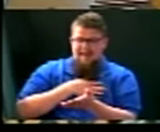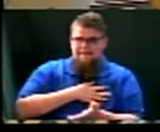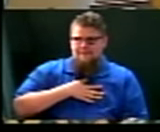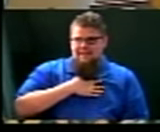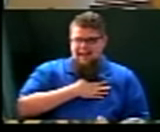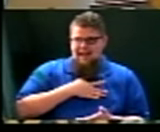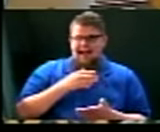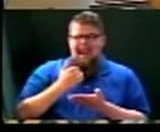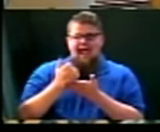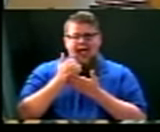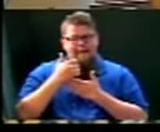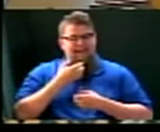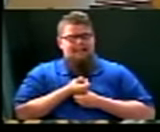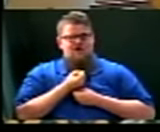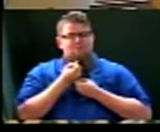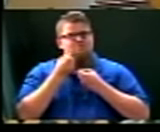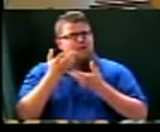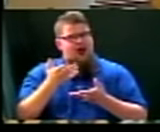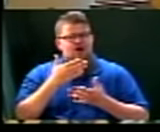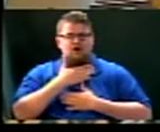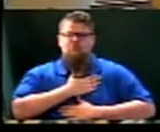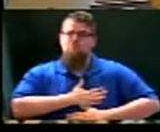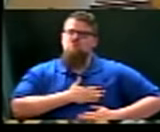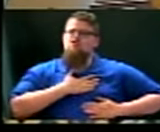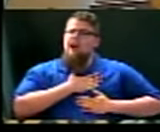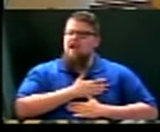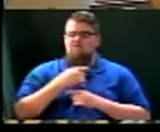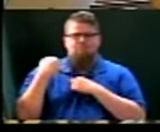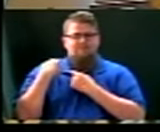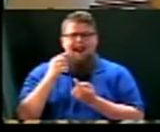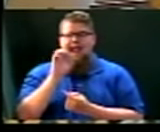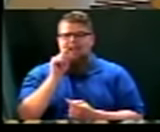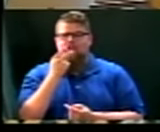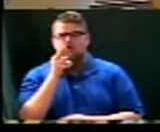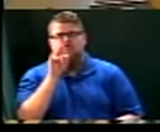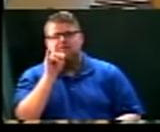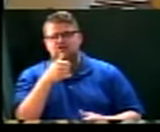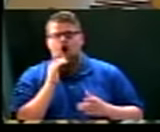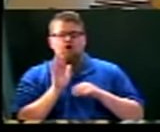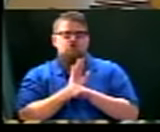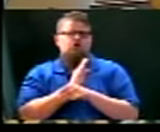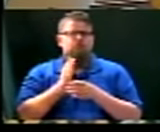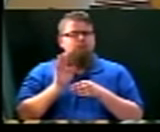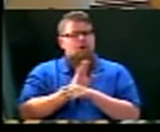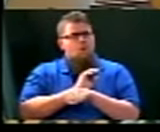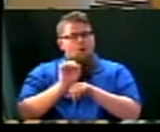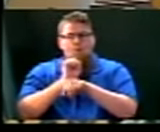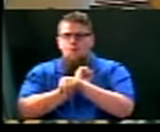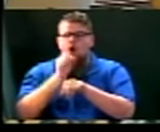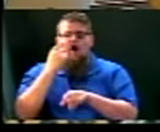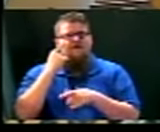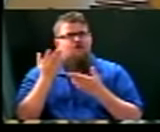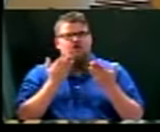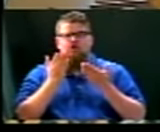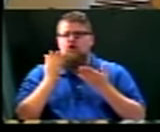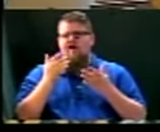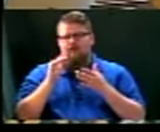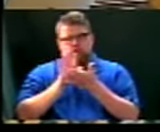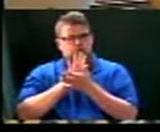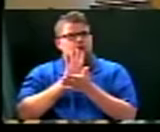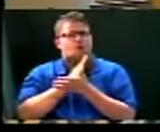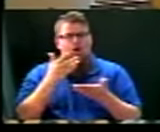me express our sincerest appreciation to Ms. Dethridge for her service to our schools.